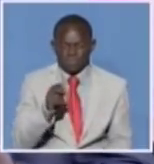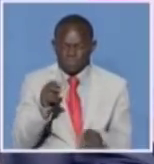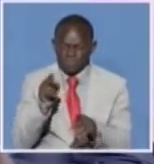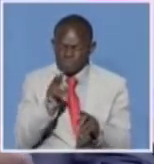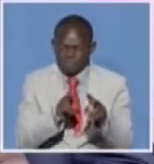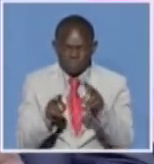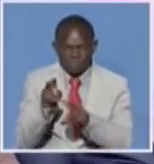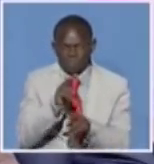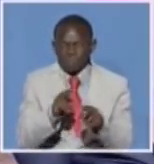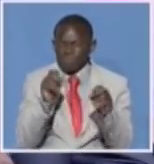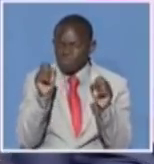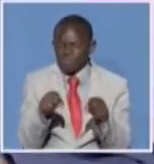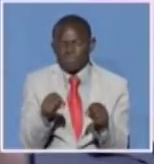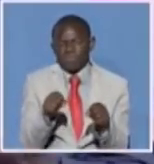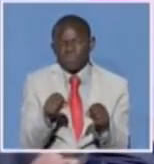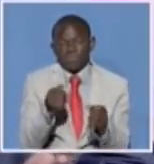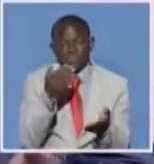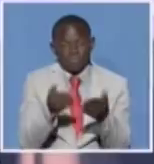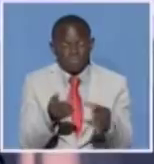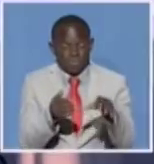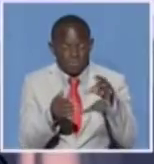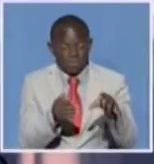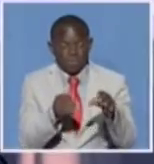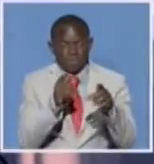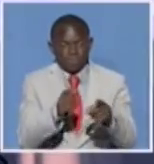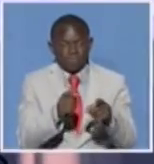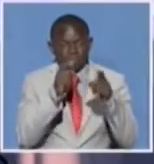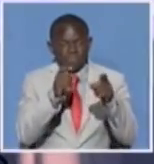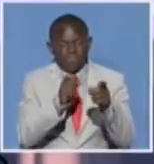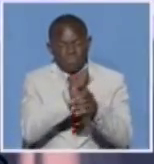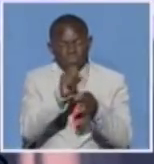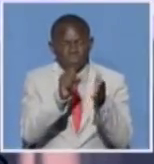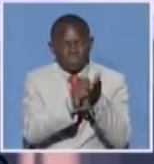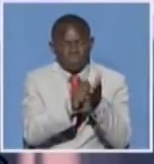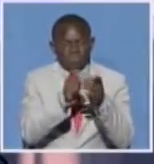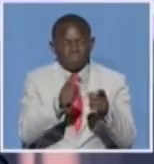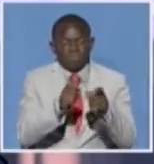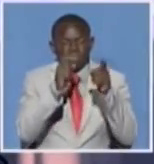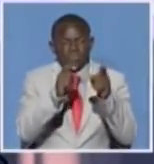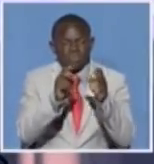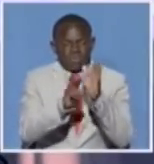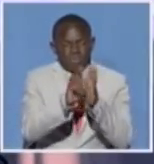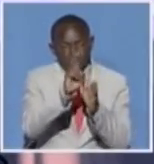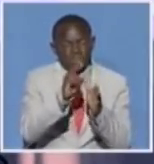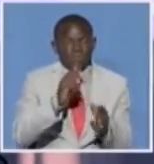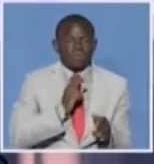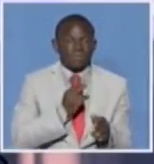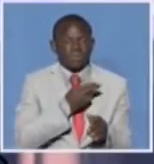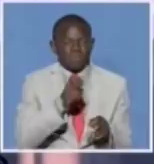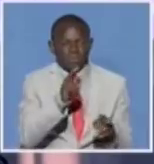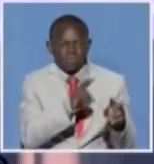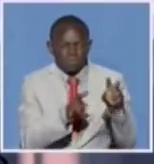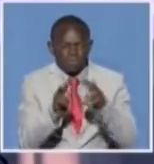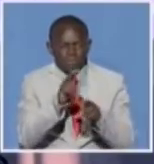when the child progresses to secondary, university, we will continue to monitor using that unique